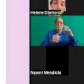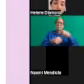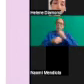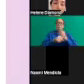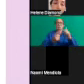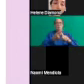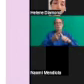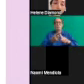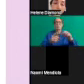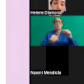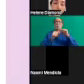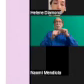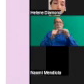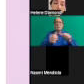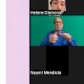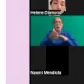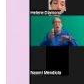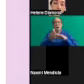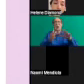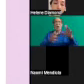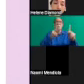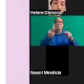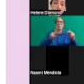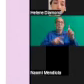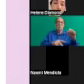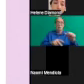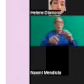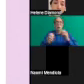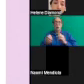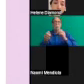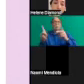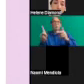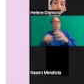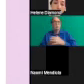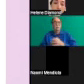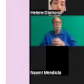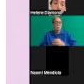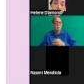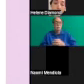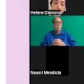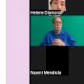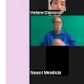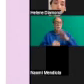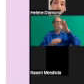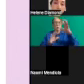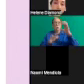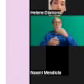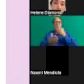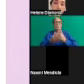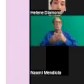opportunities that would otherwise be open to them. So that's negative ableism. I hope that's a good intro to the definition